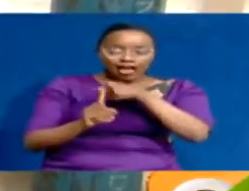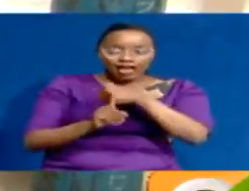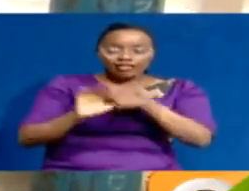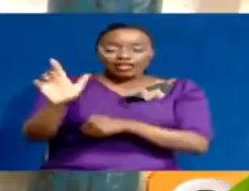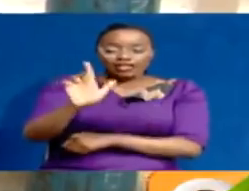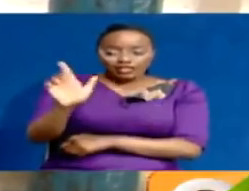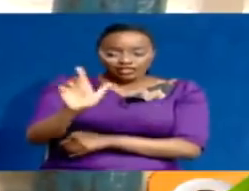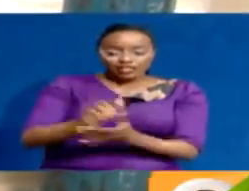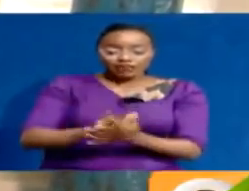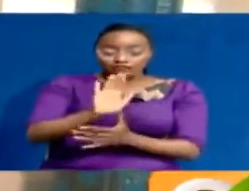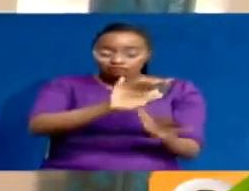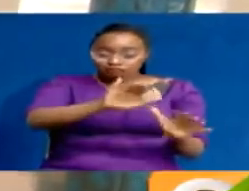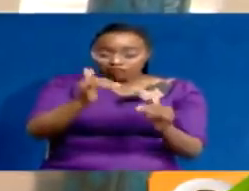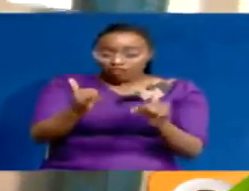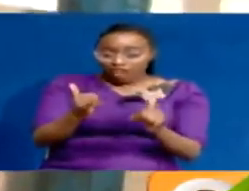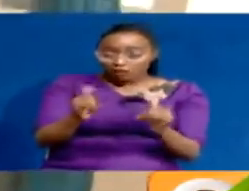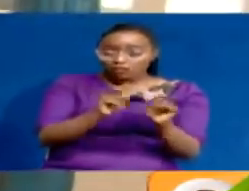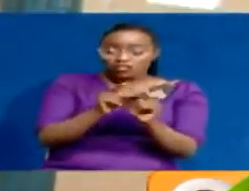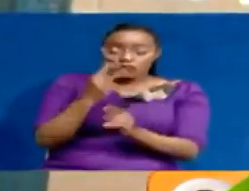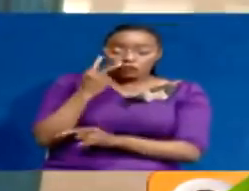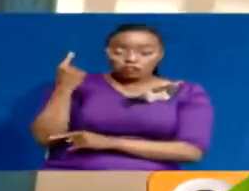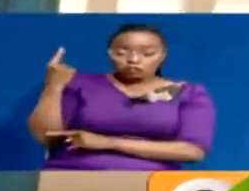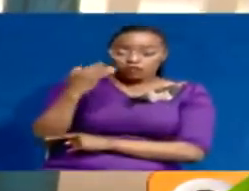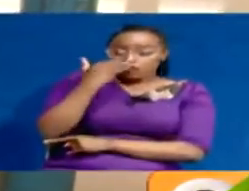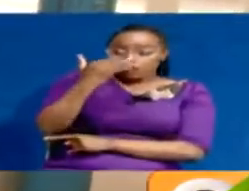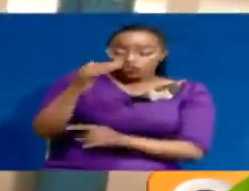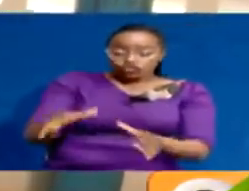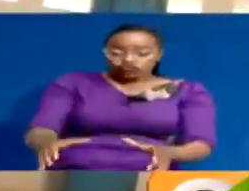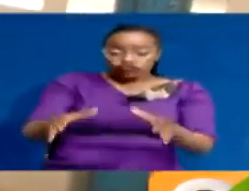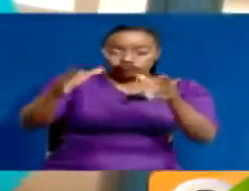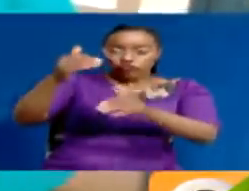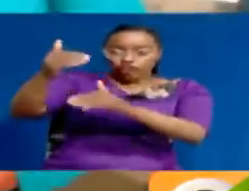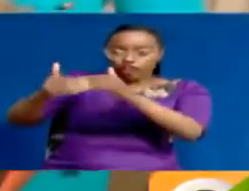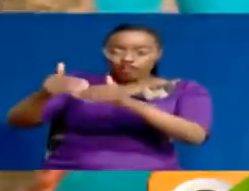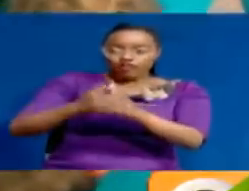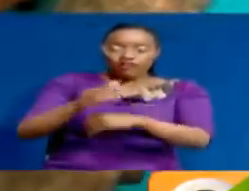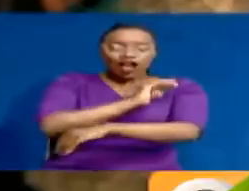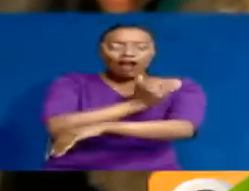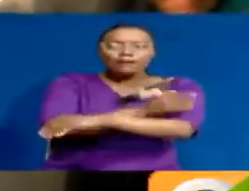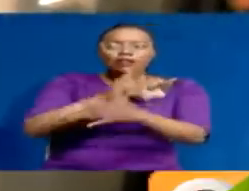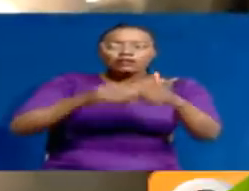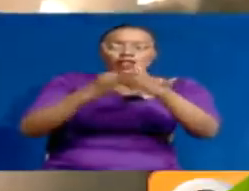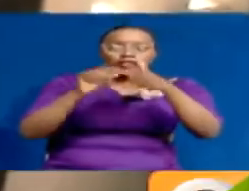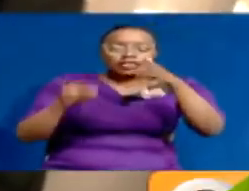21,600 liters. Now, take a look at this oxygen cylinder right next to me. Its capacity